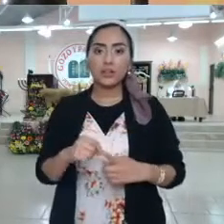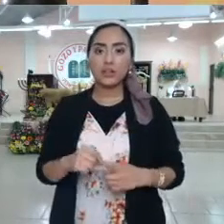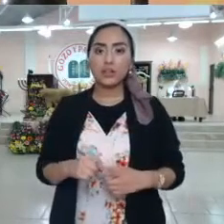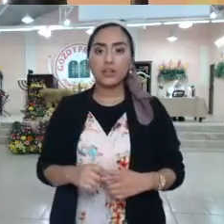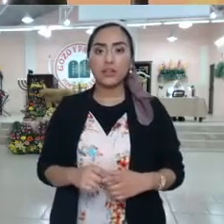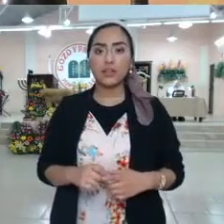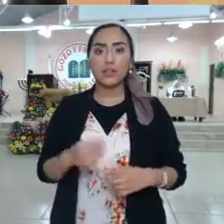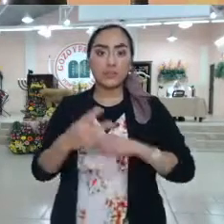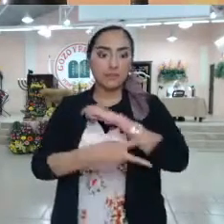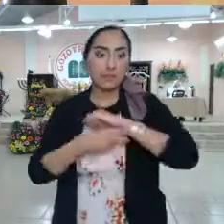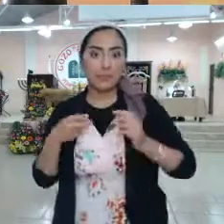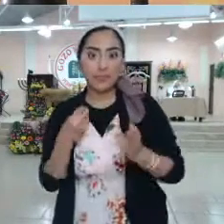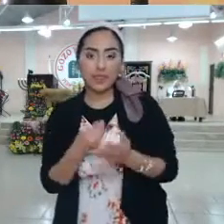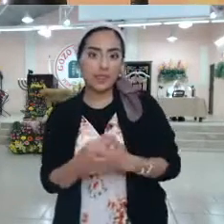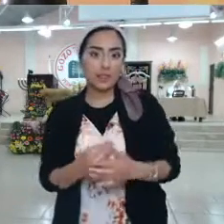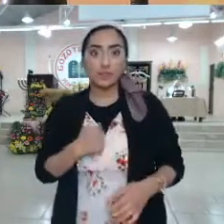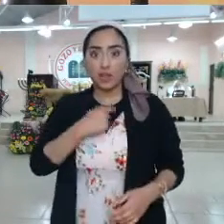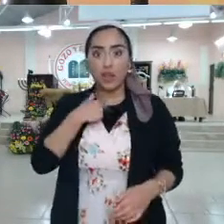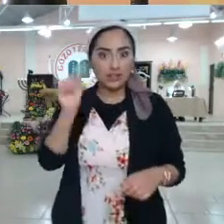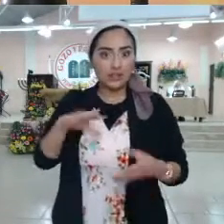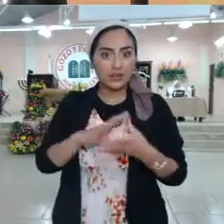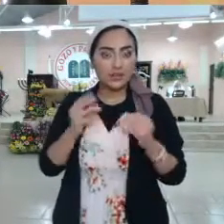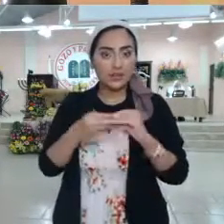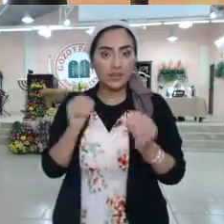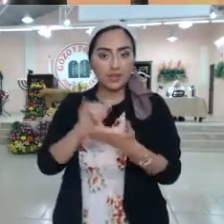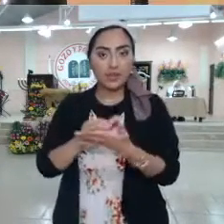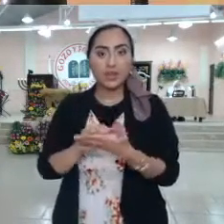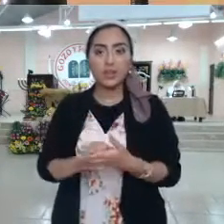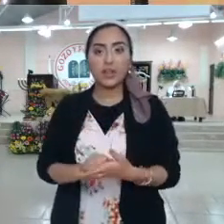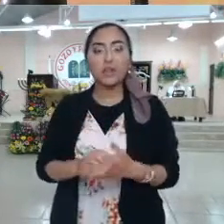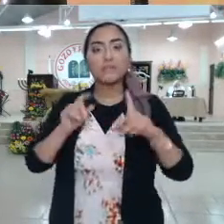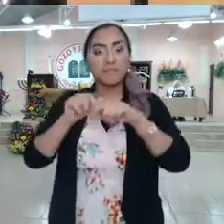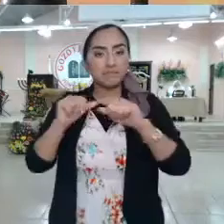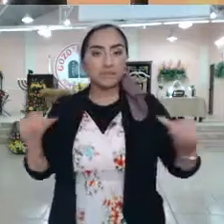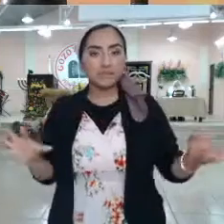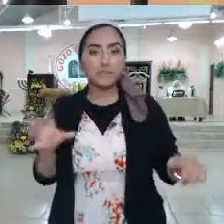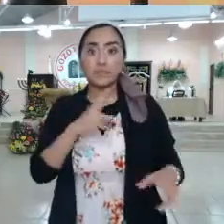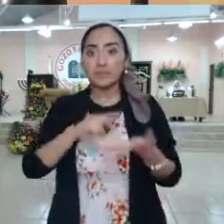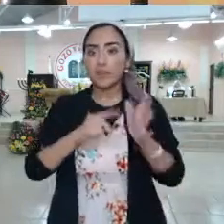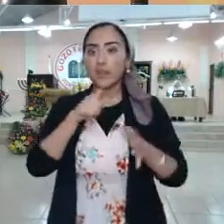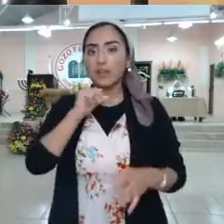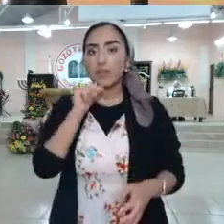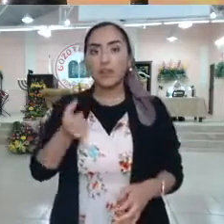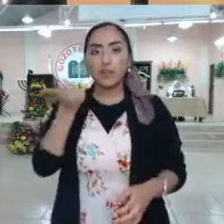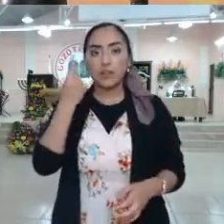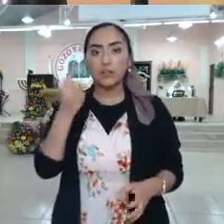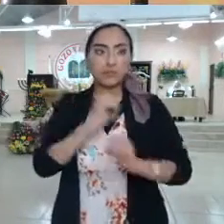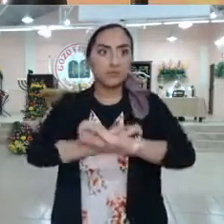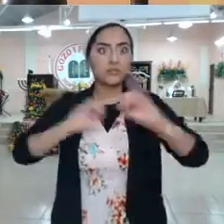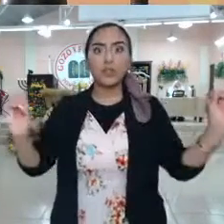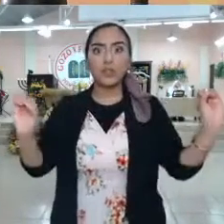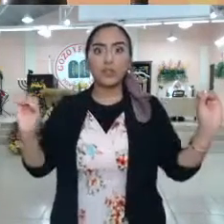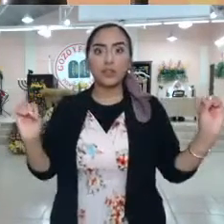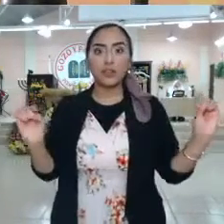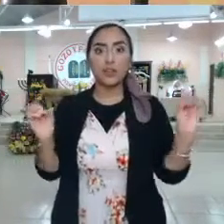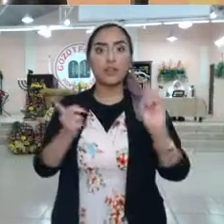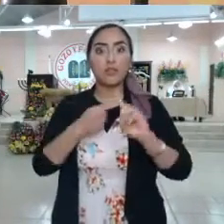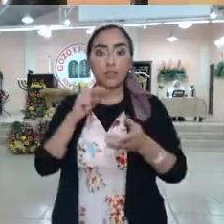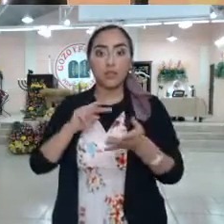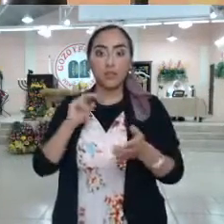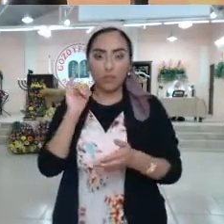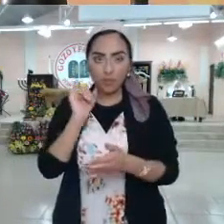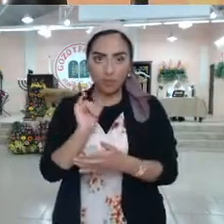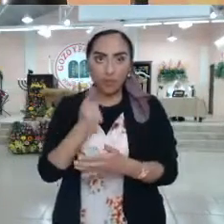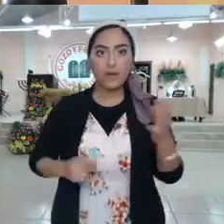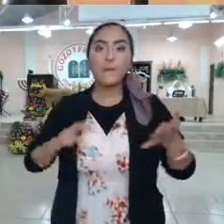rude, that makes bad businesses. I'm sorry I have to speak like this, etc. So that means that you don't understand anything